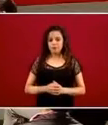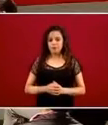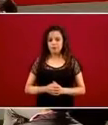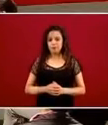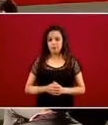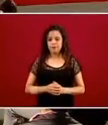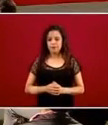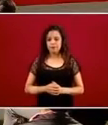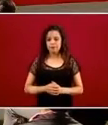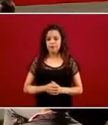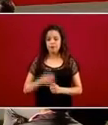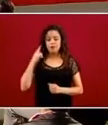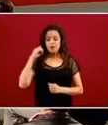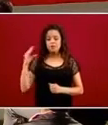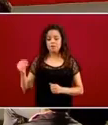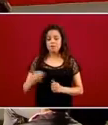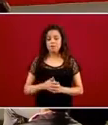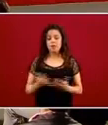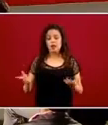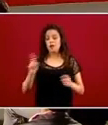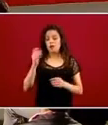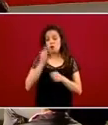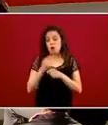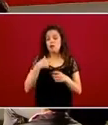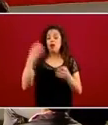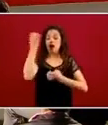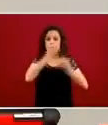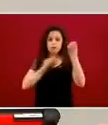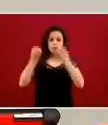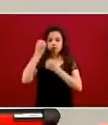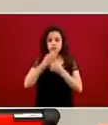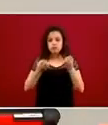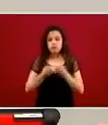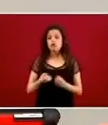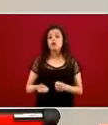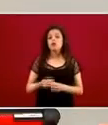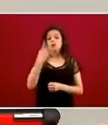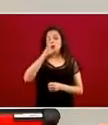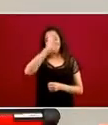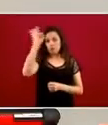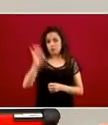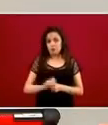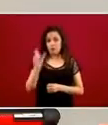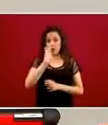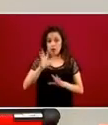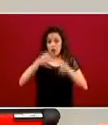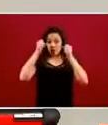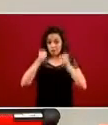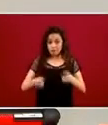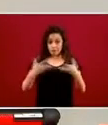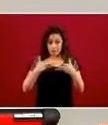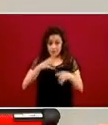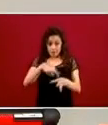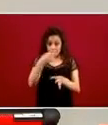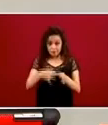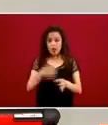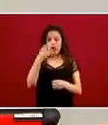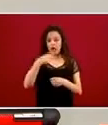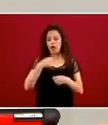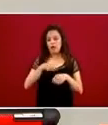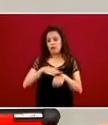will present the information when we have the more specific information. I won't give you a percentage right